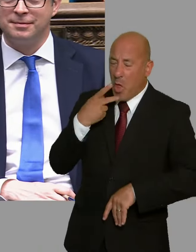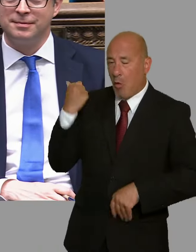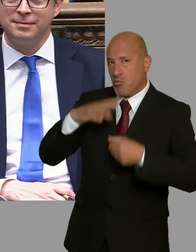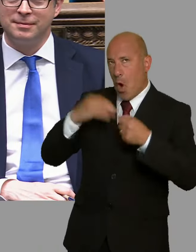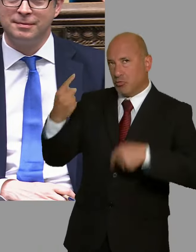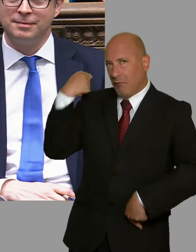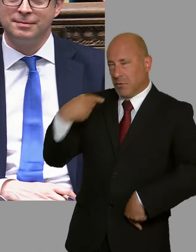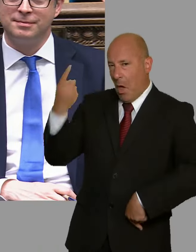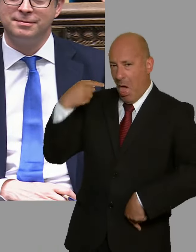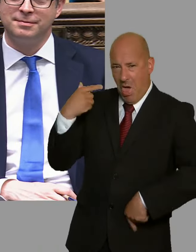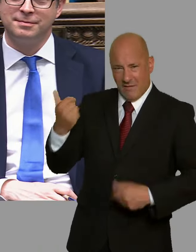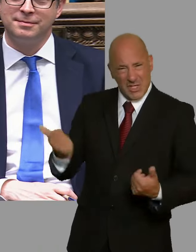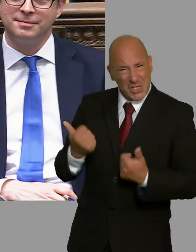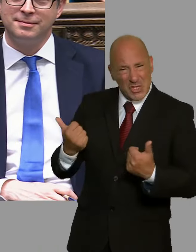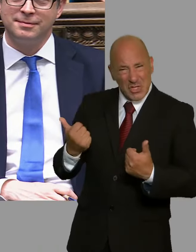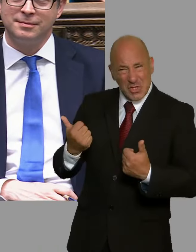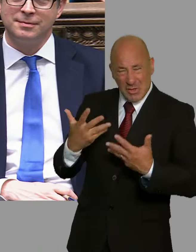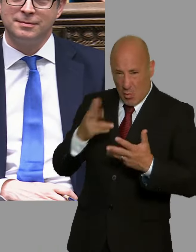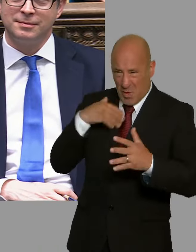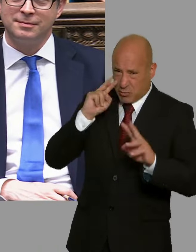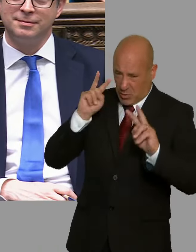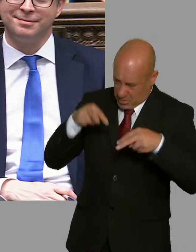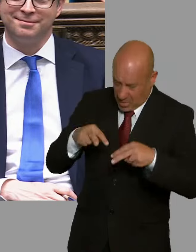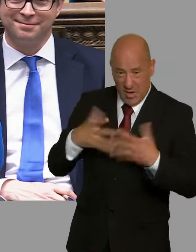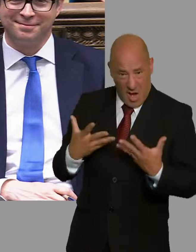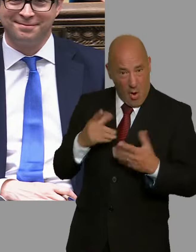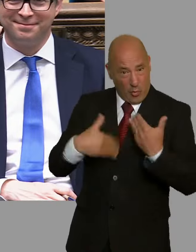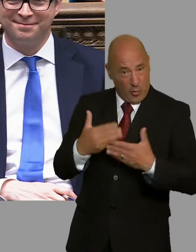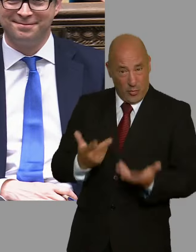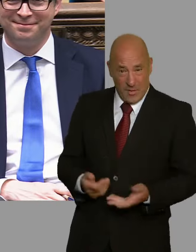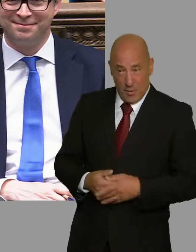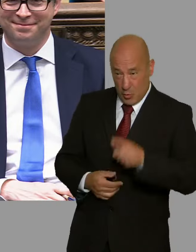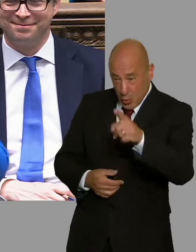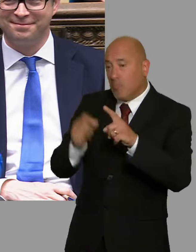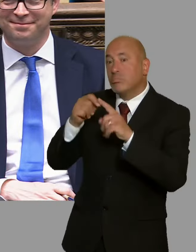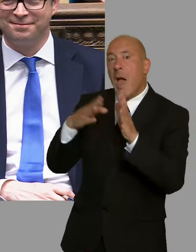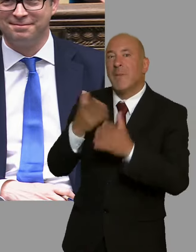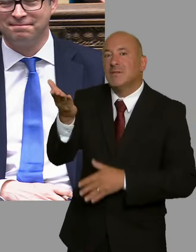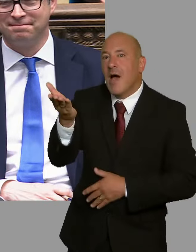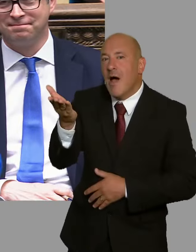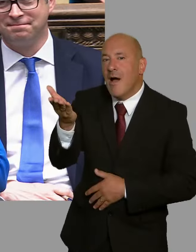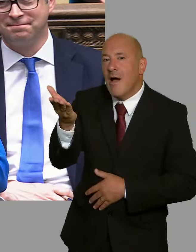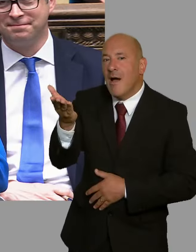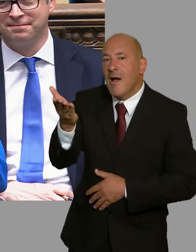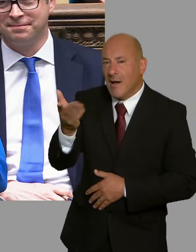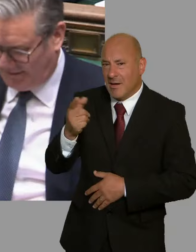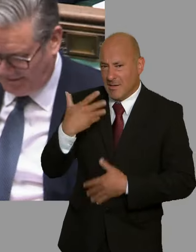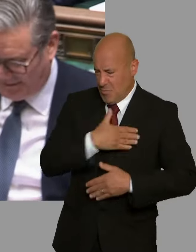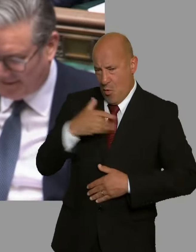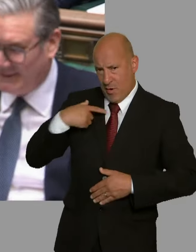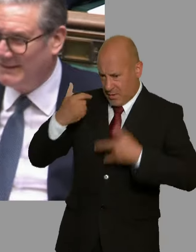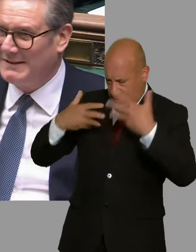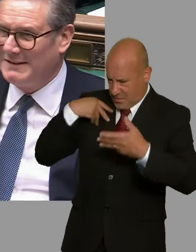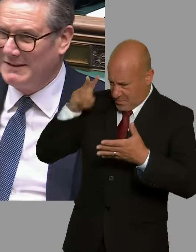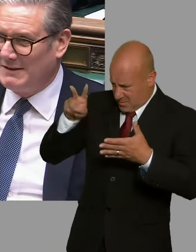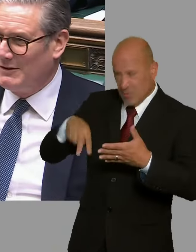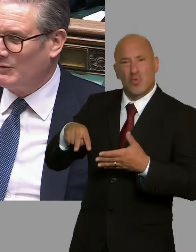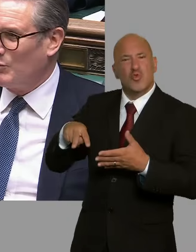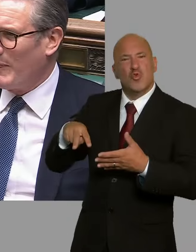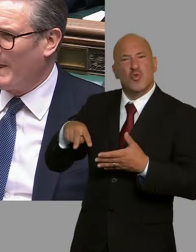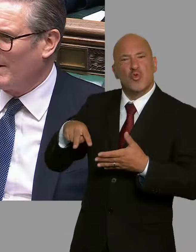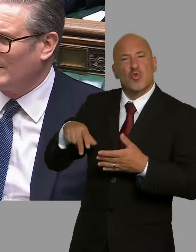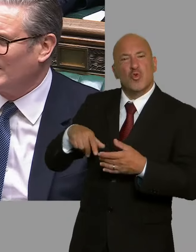also learned that the Deputy Prime Minister is on manoeuvres. He's lost control of the economy. He's lost control of his cabinet. She's sitting there